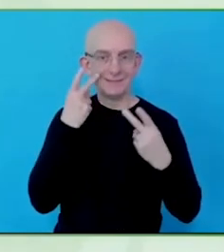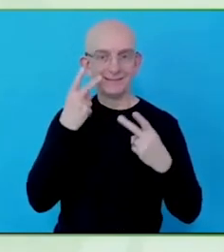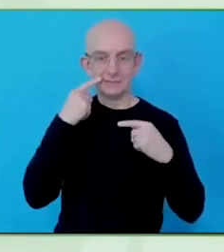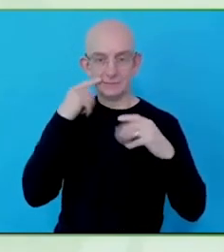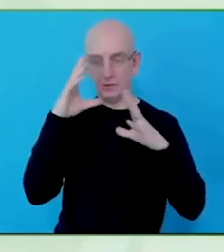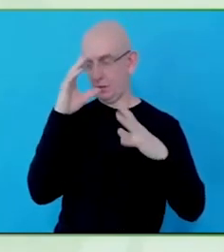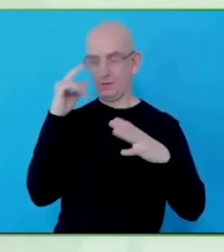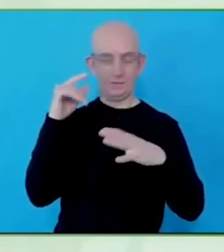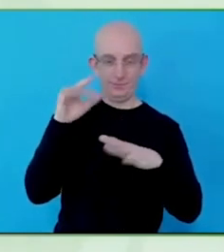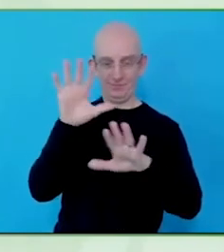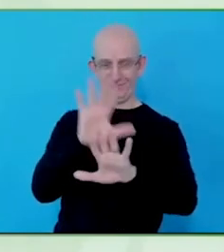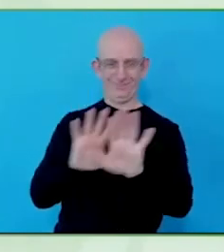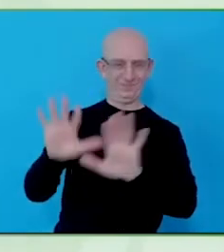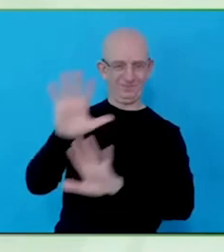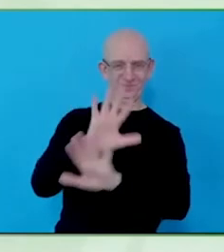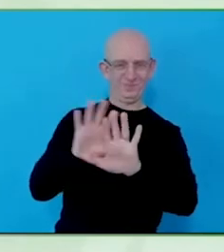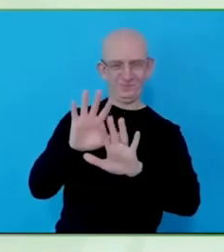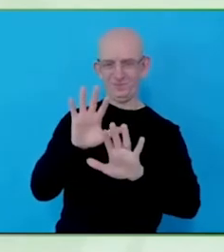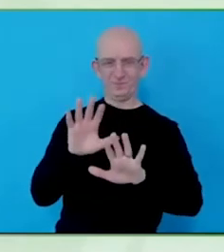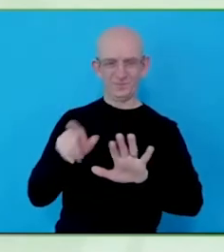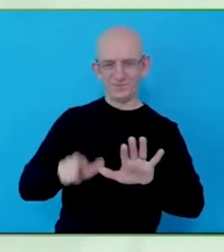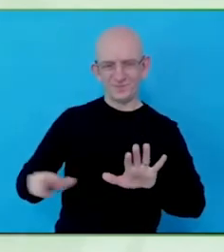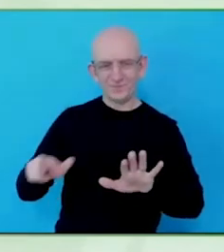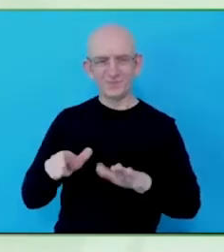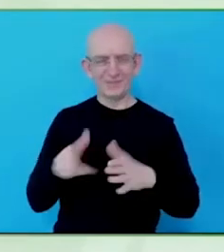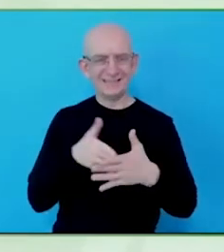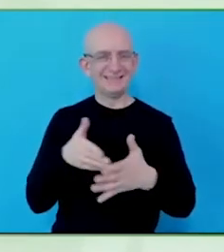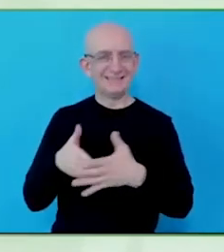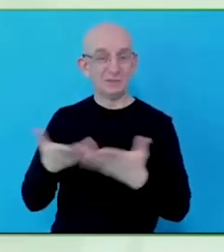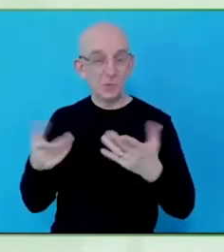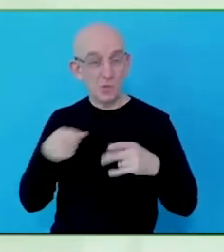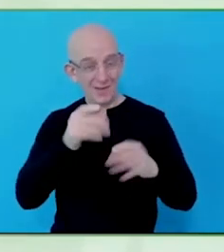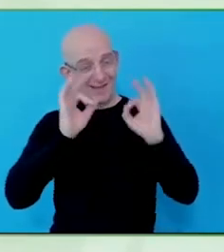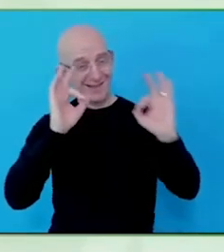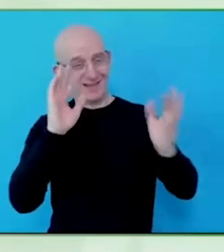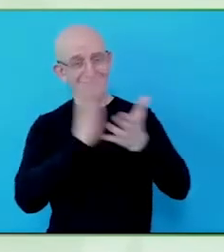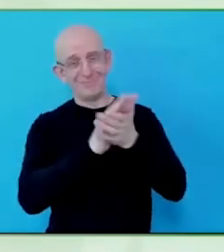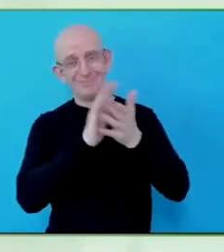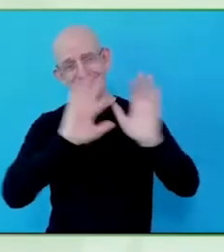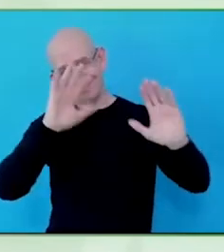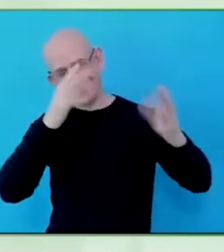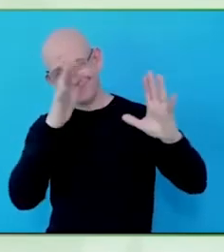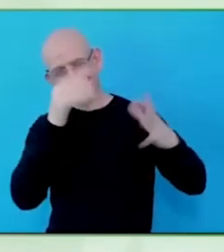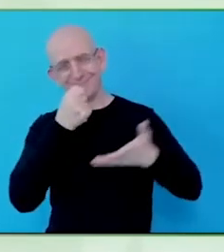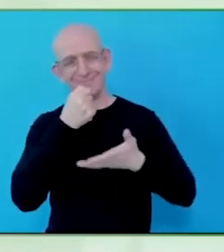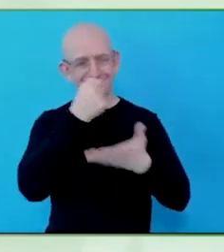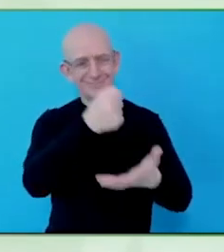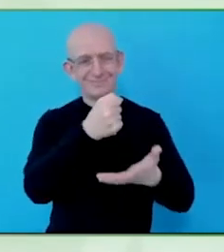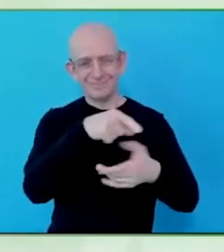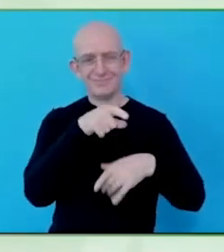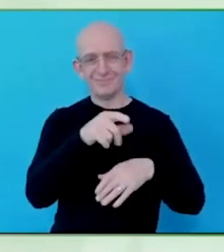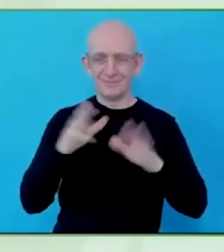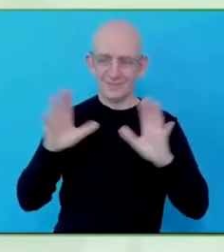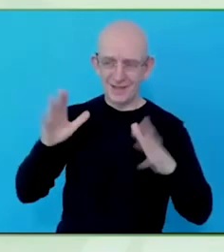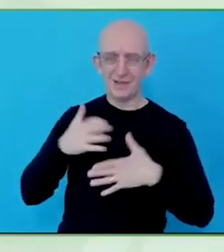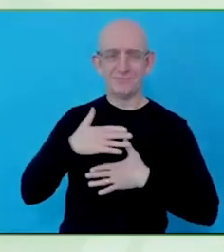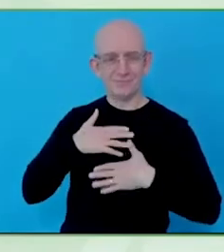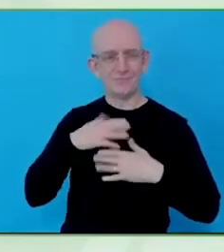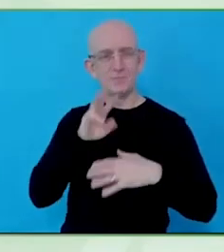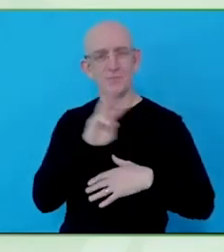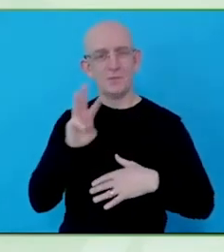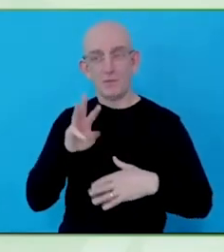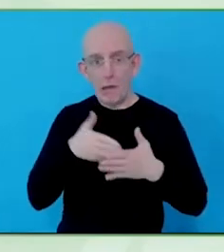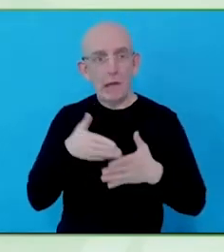me to the customer journey. So the customer finds you, we have the problem, you have the solution, and then you say it's basically